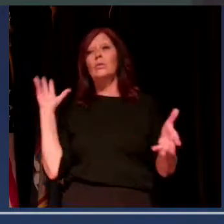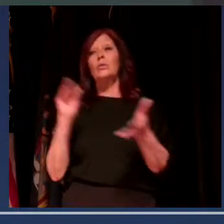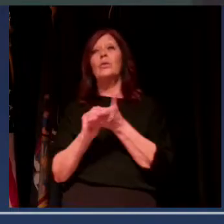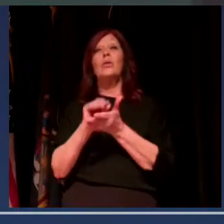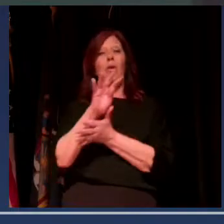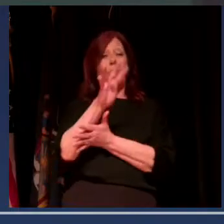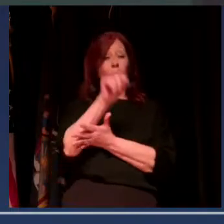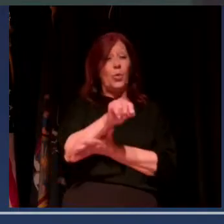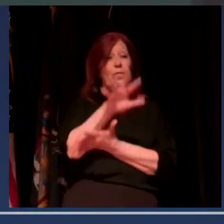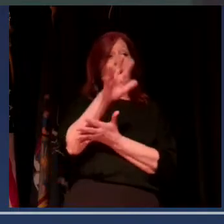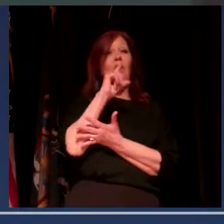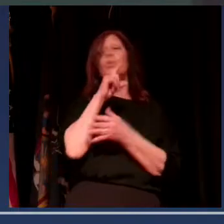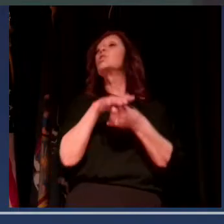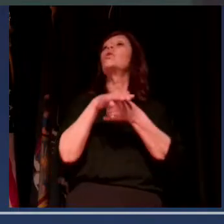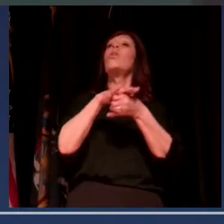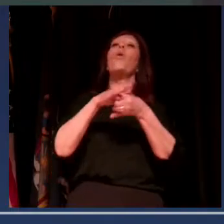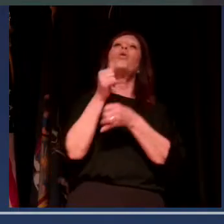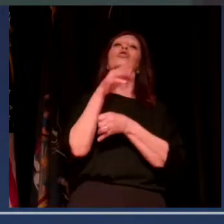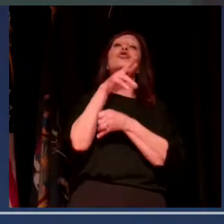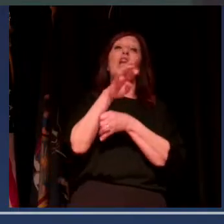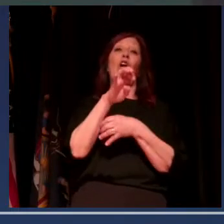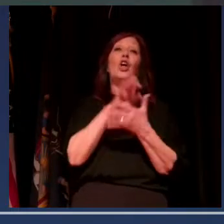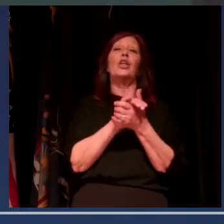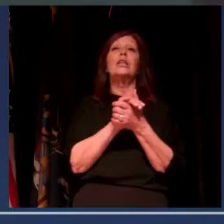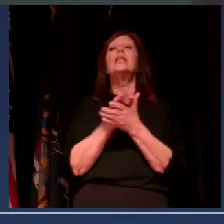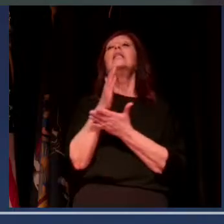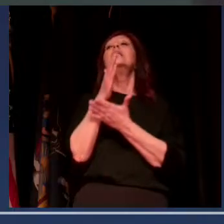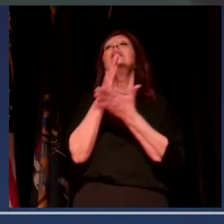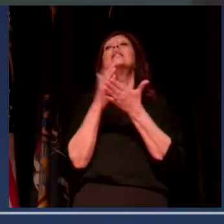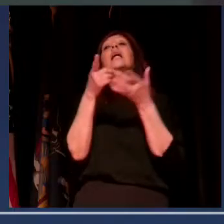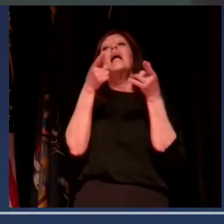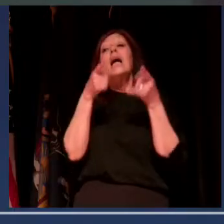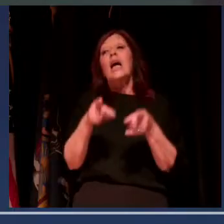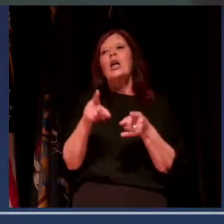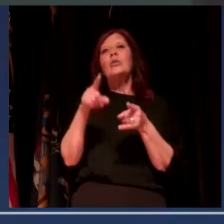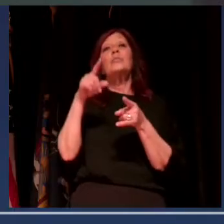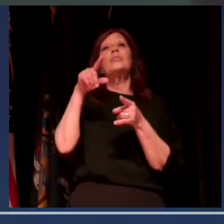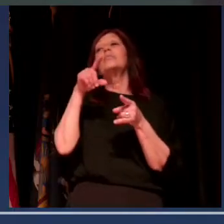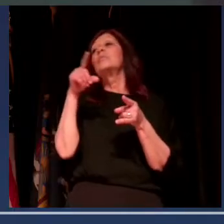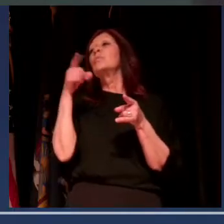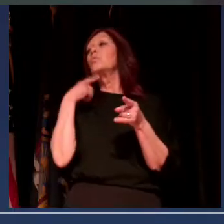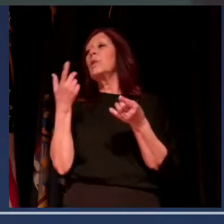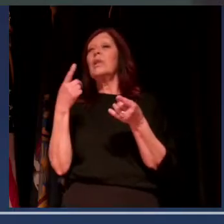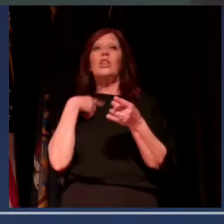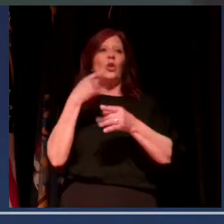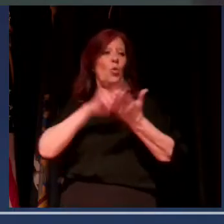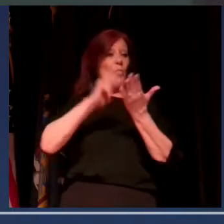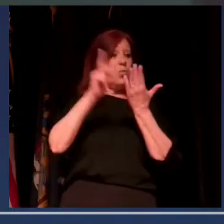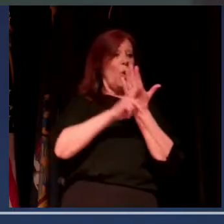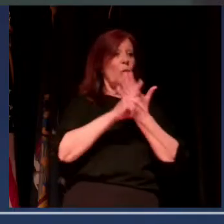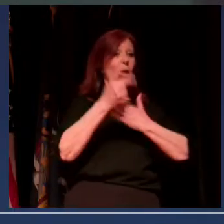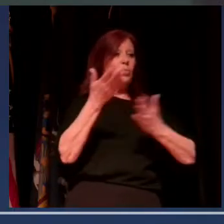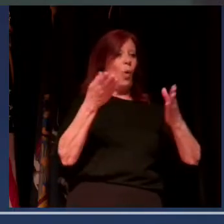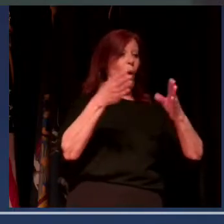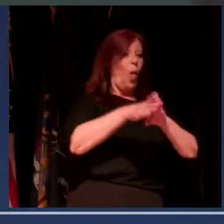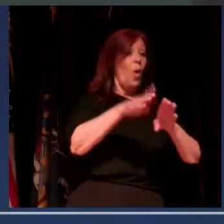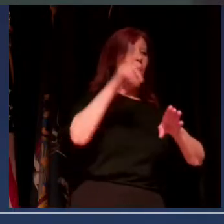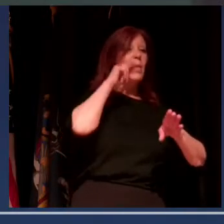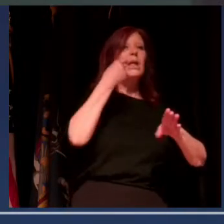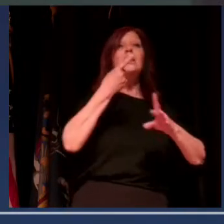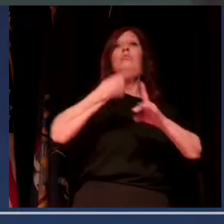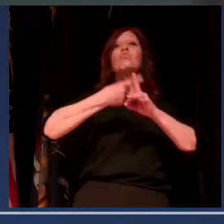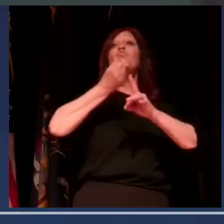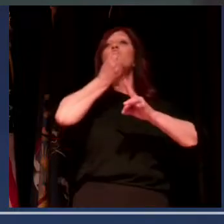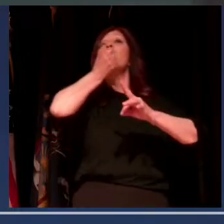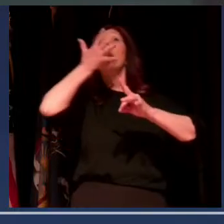of which was our local share. Some of this occurs in summer when our Code Blue program shuts down as the temperature warms. That